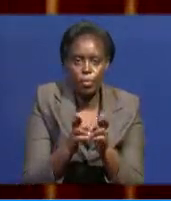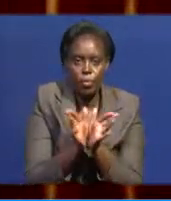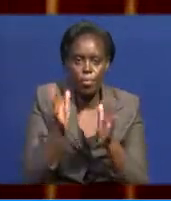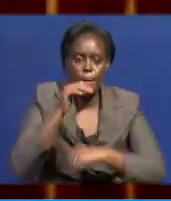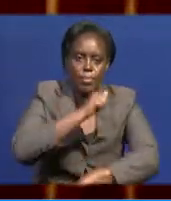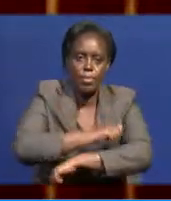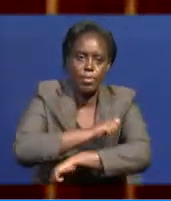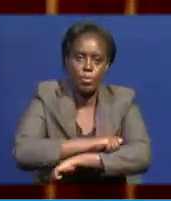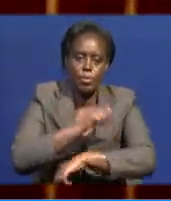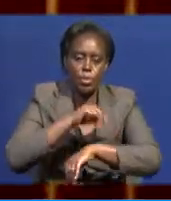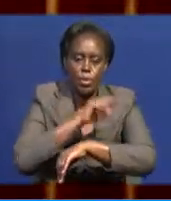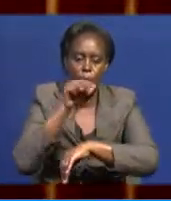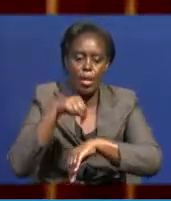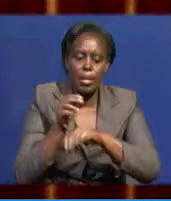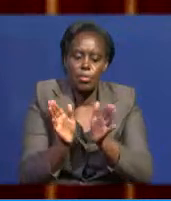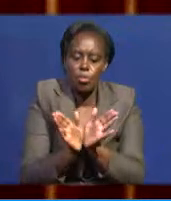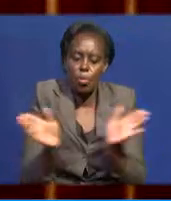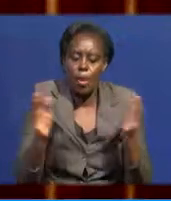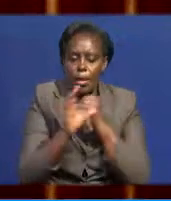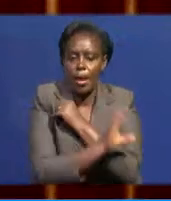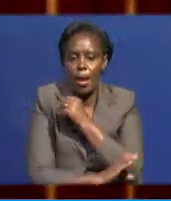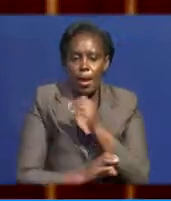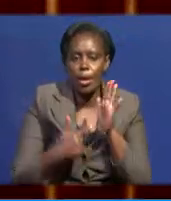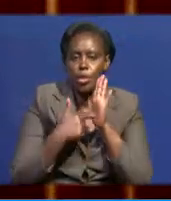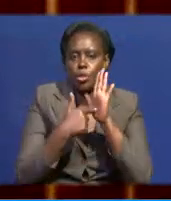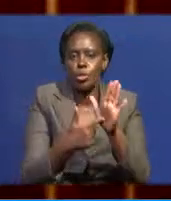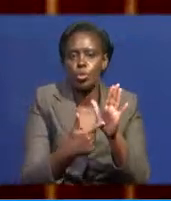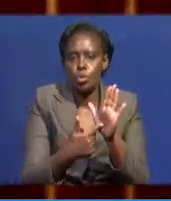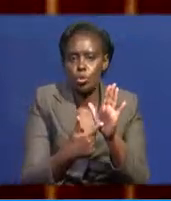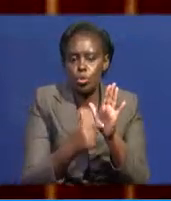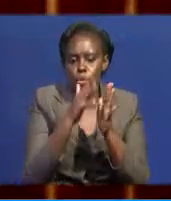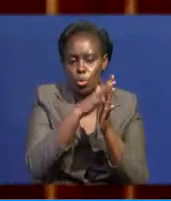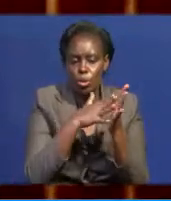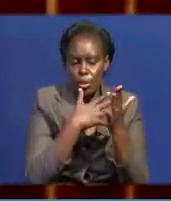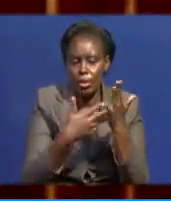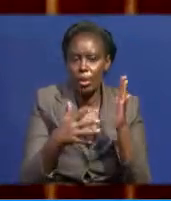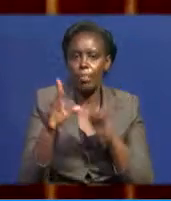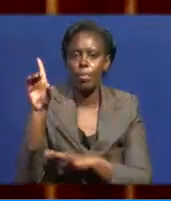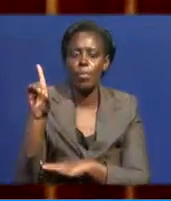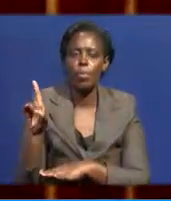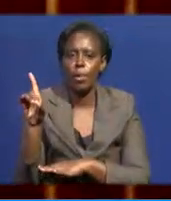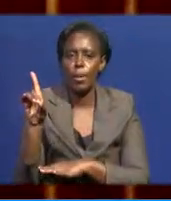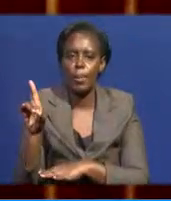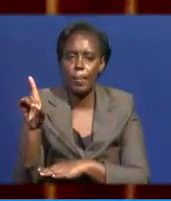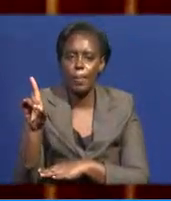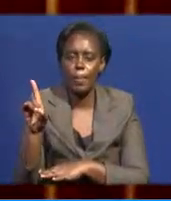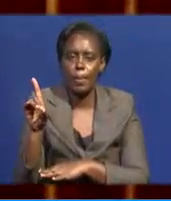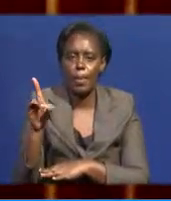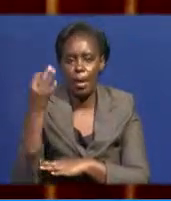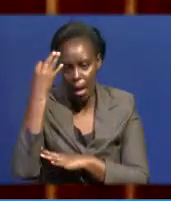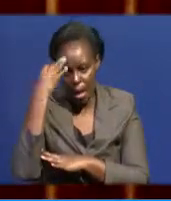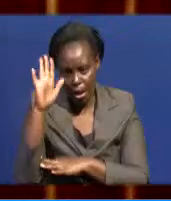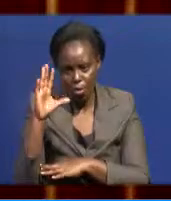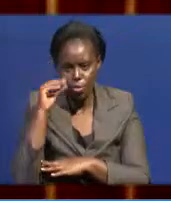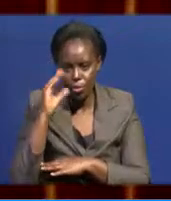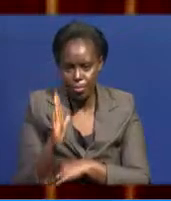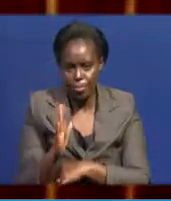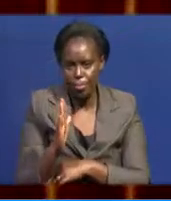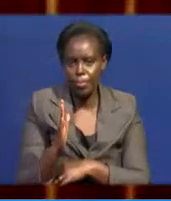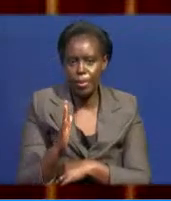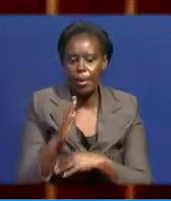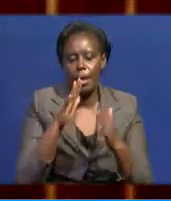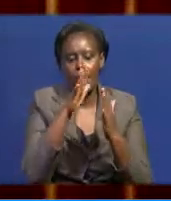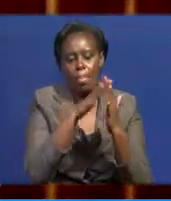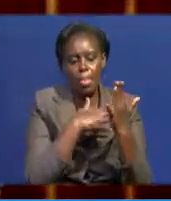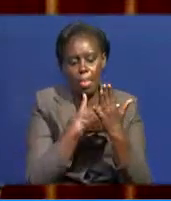public schools nationwide is as shown in Table 1. I don't know whether, Honorable Speaker, I need to go